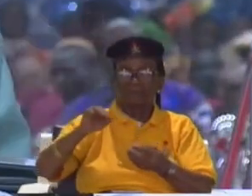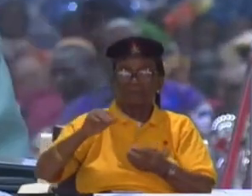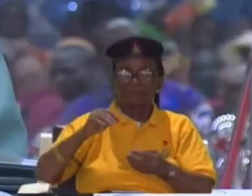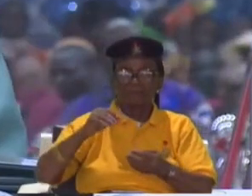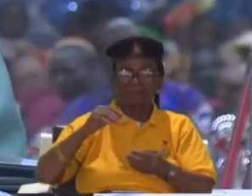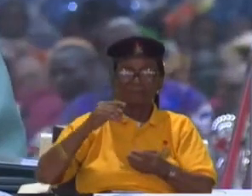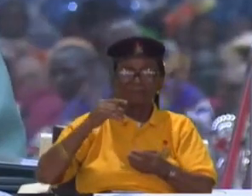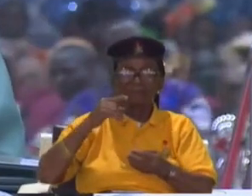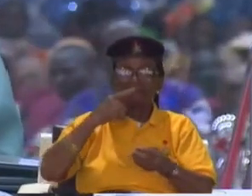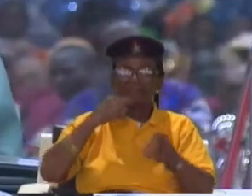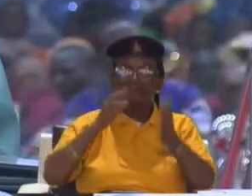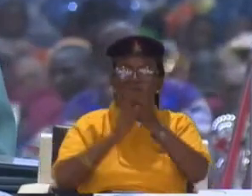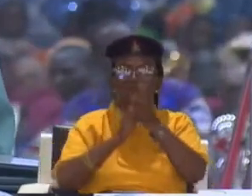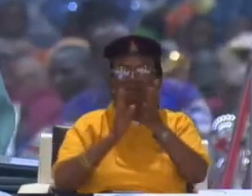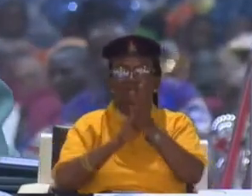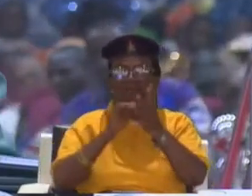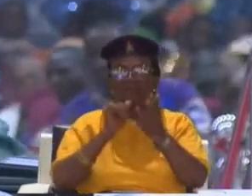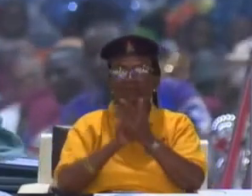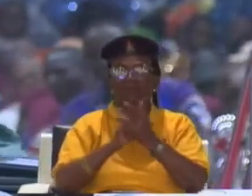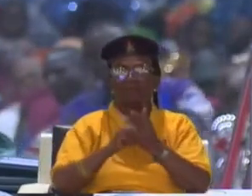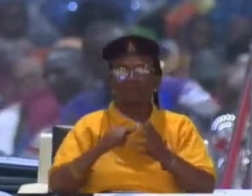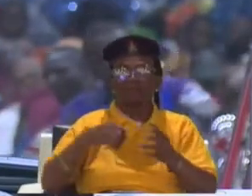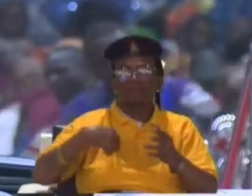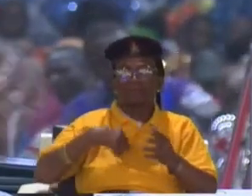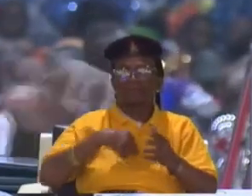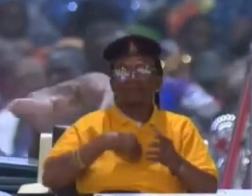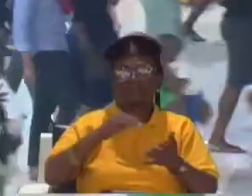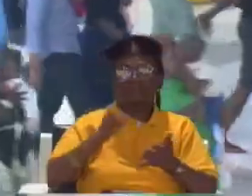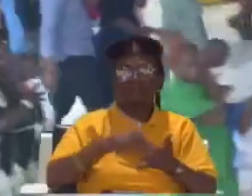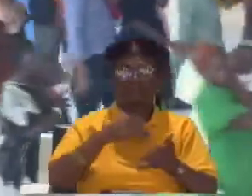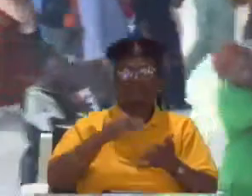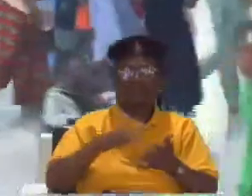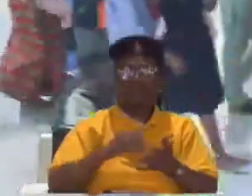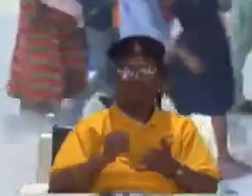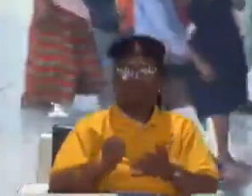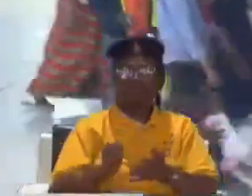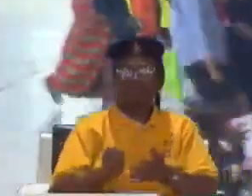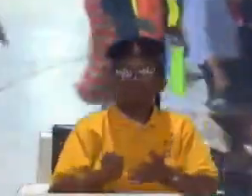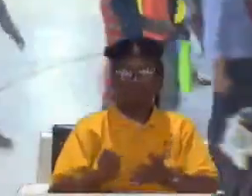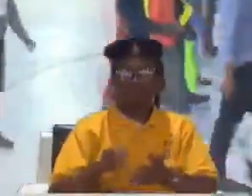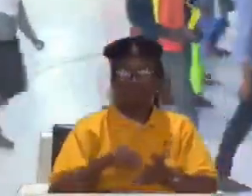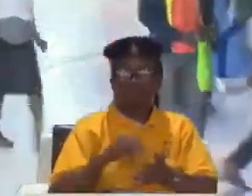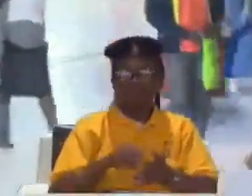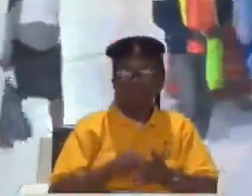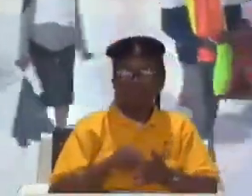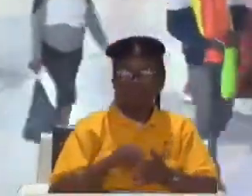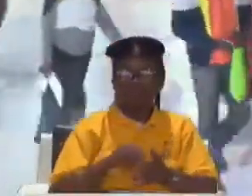while these people go.